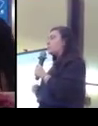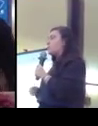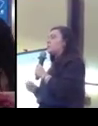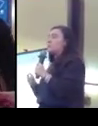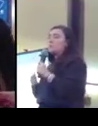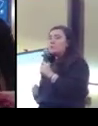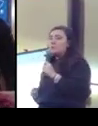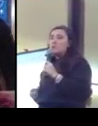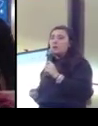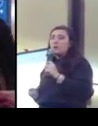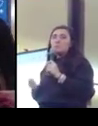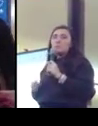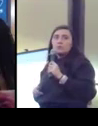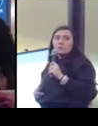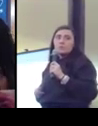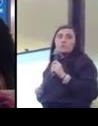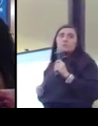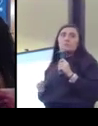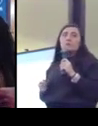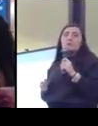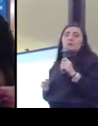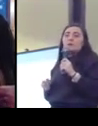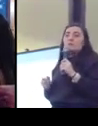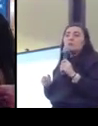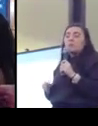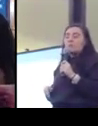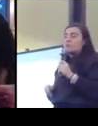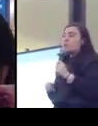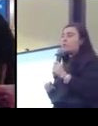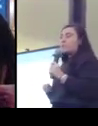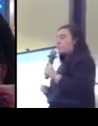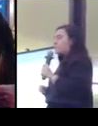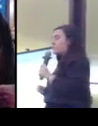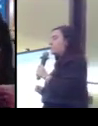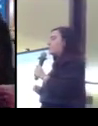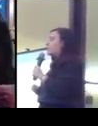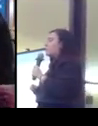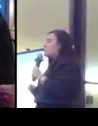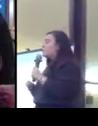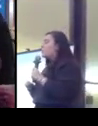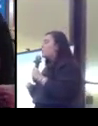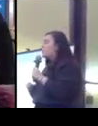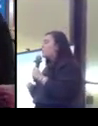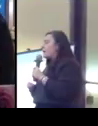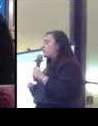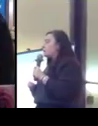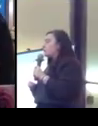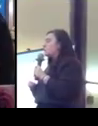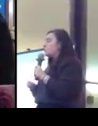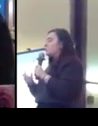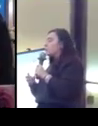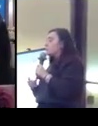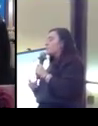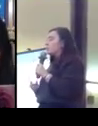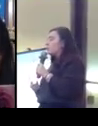of education, community community services, job question, and sort of thing. So the purpose of that